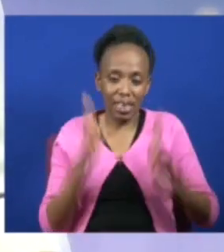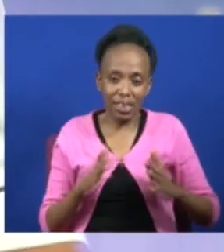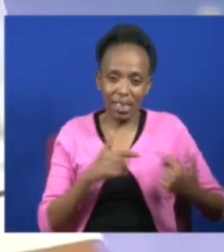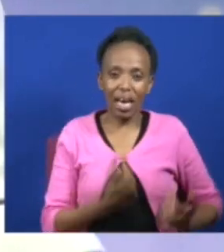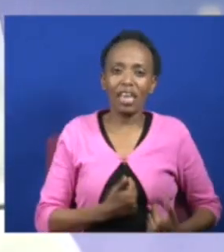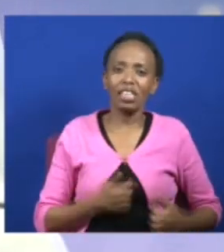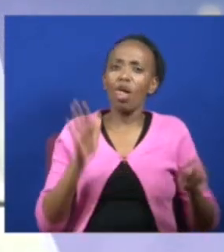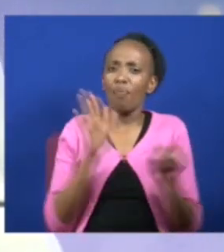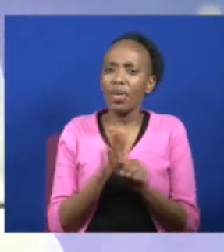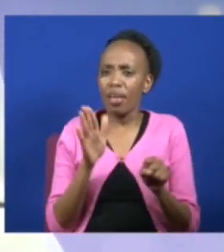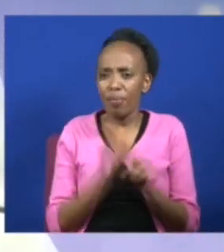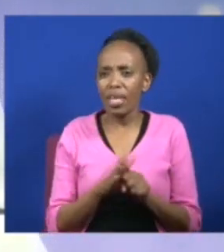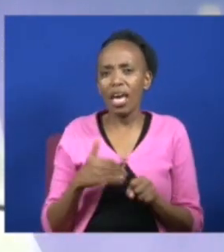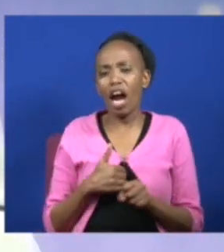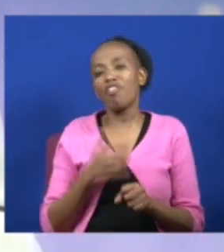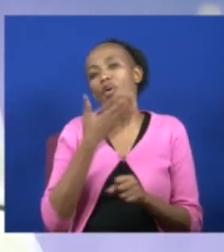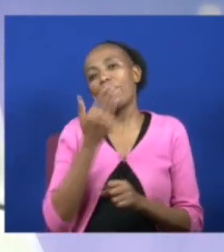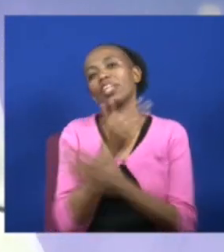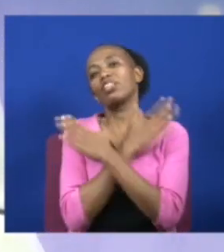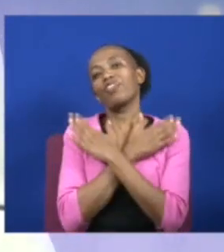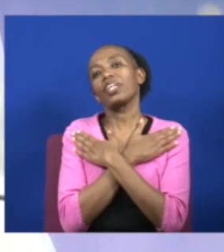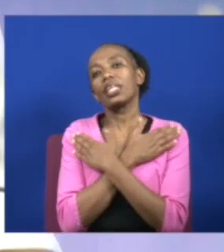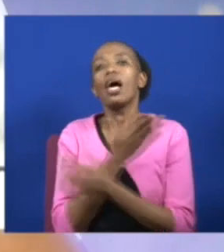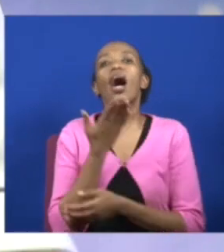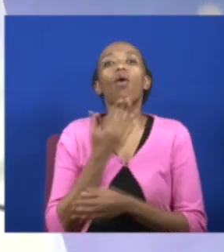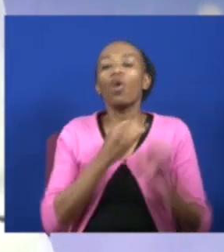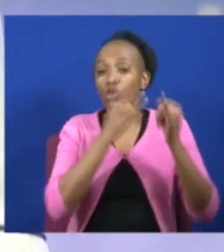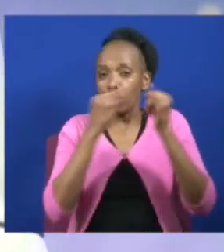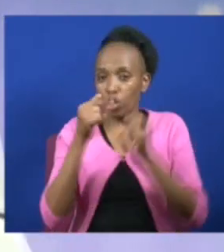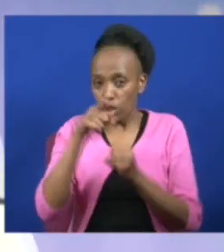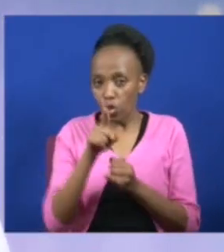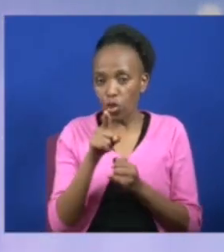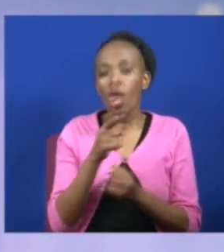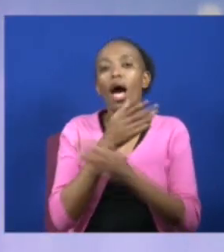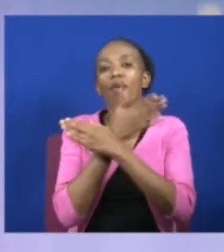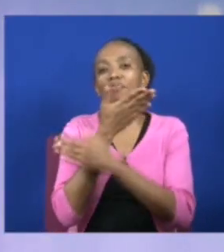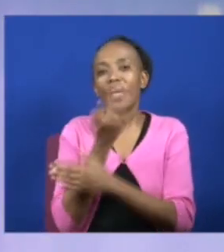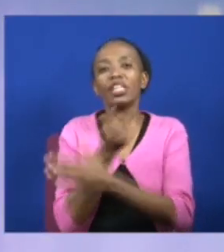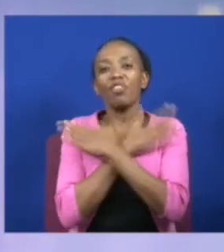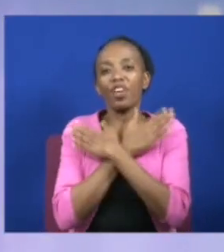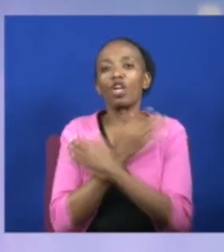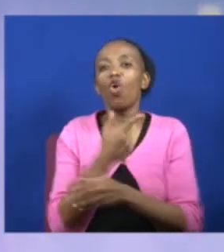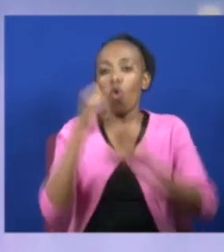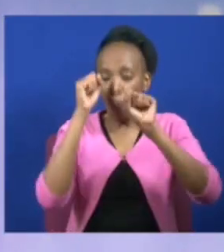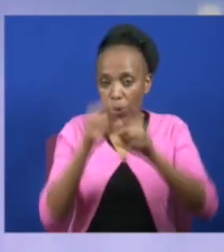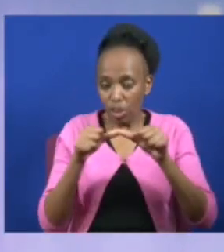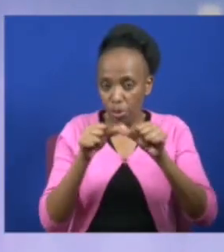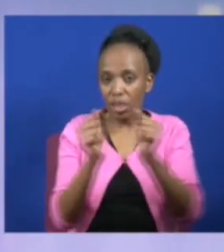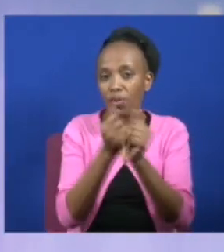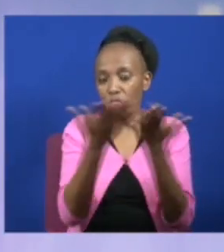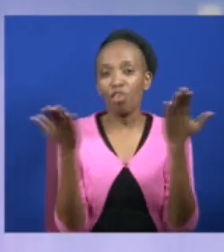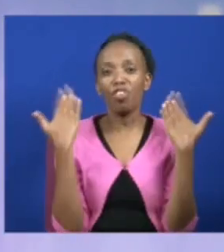Now, most of us like to have best friends. And I want to introduce to you a best friend who can be with you